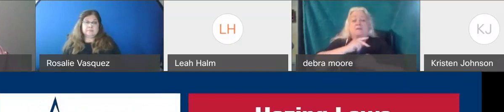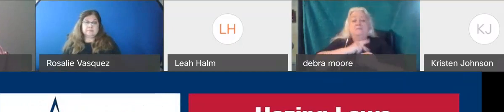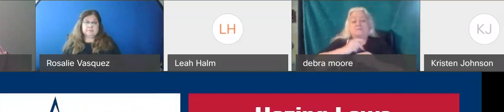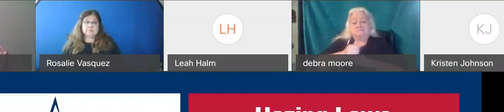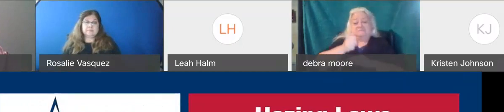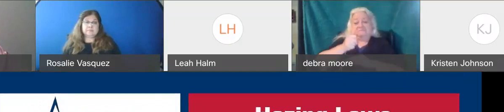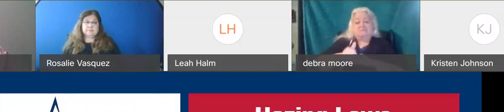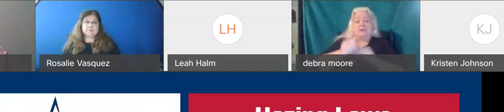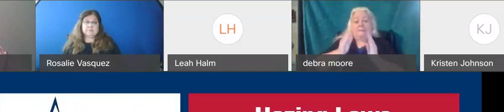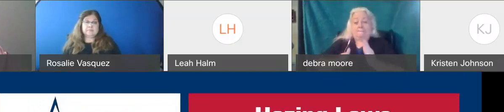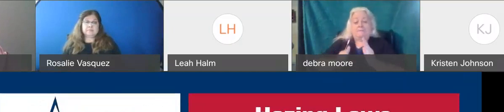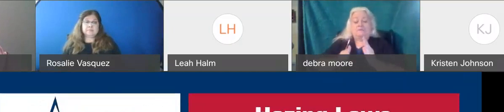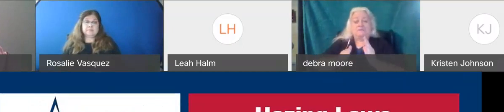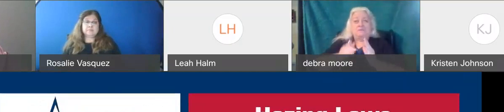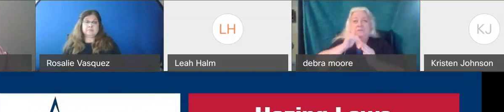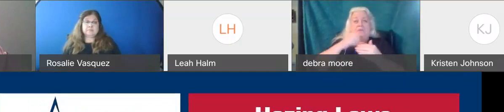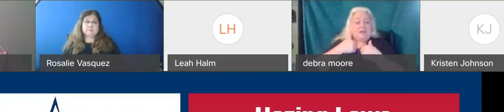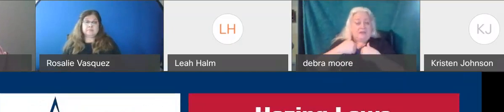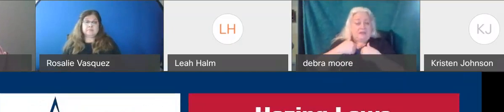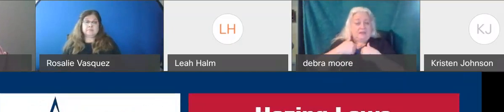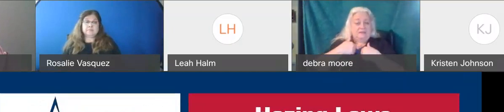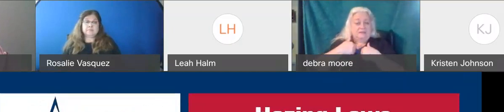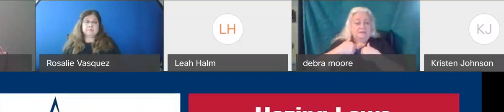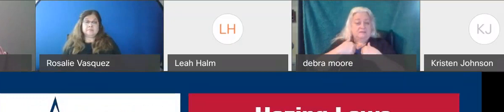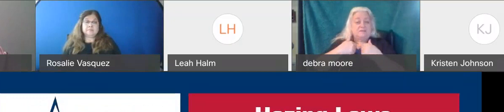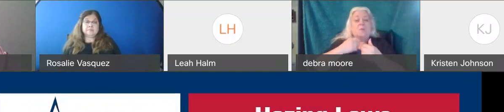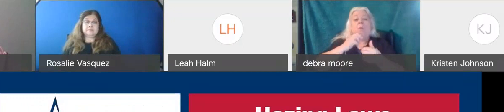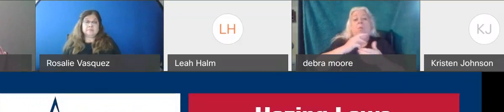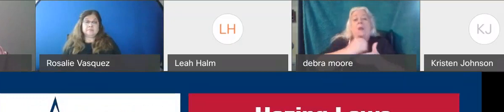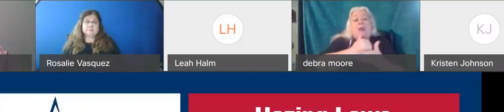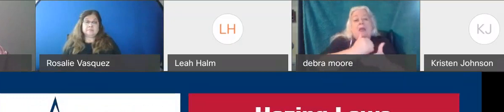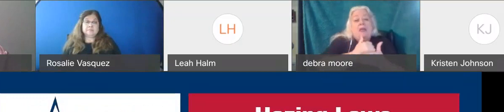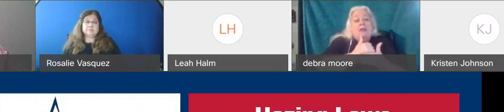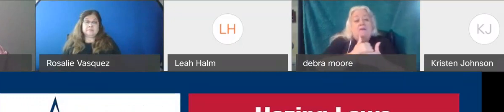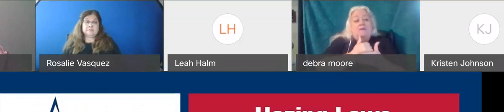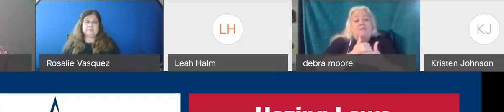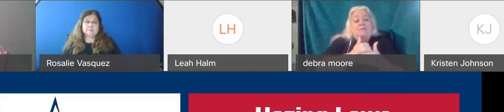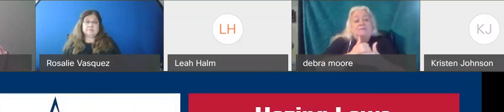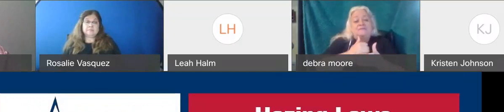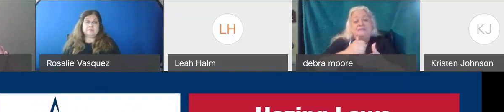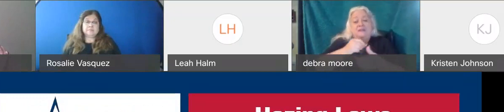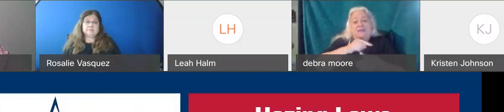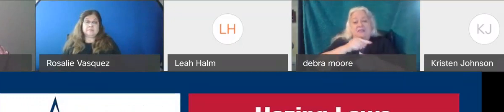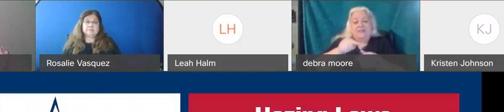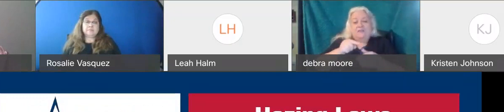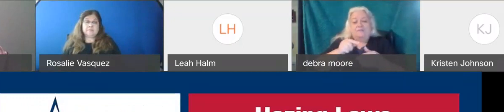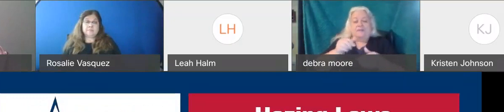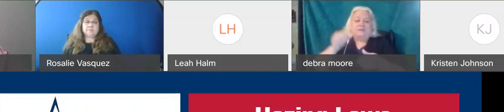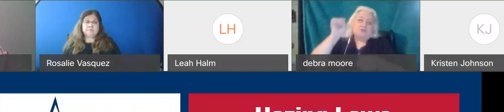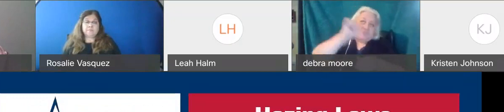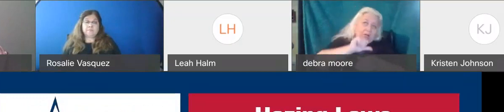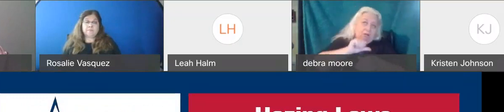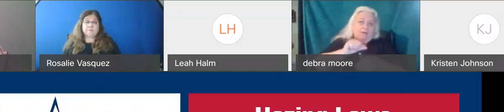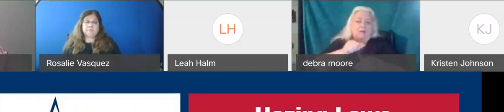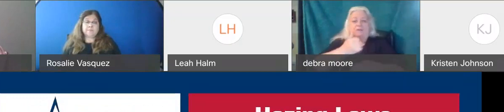occur when a person engages in hazing or helps others to engage in hazing. So whether you are the person that's doing